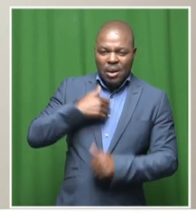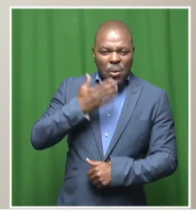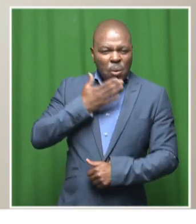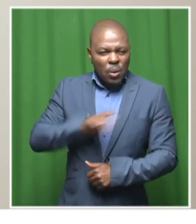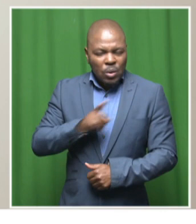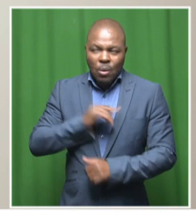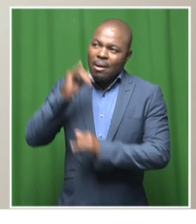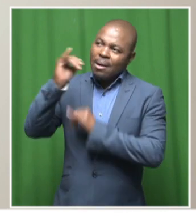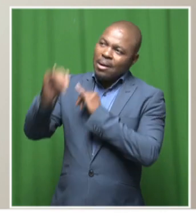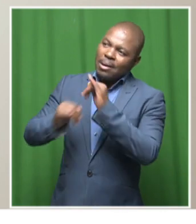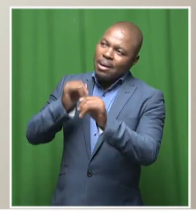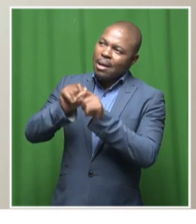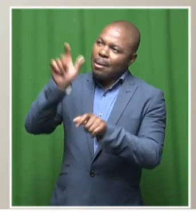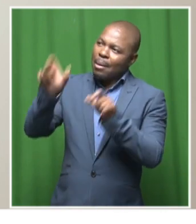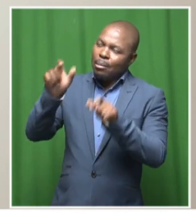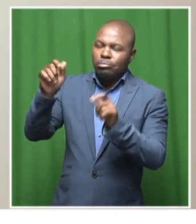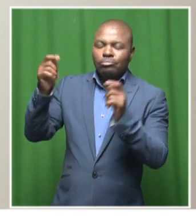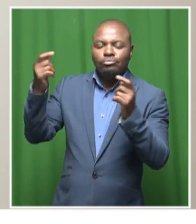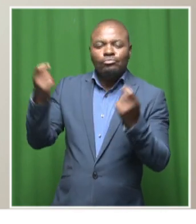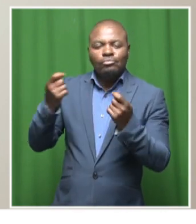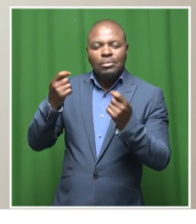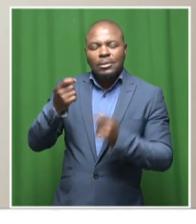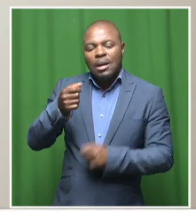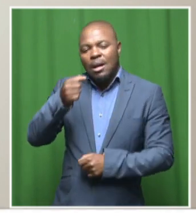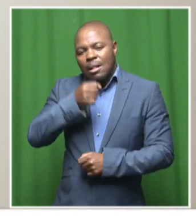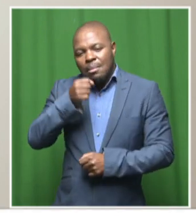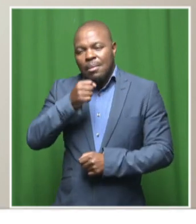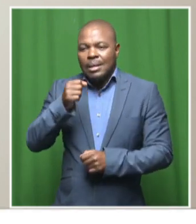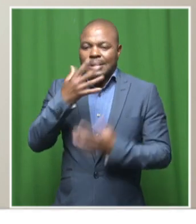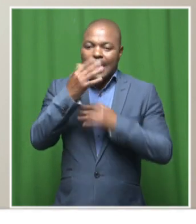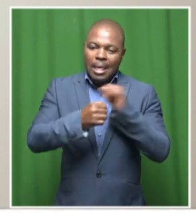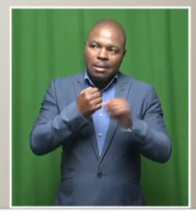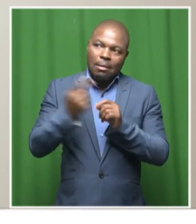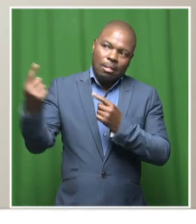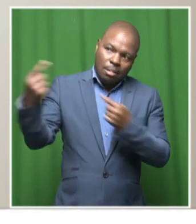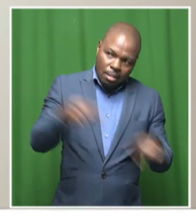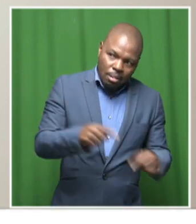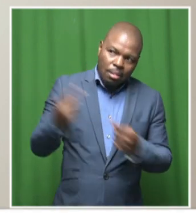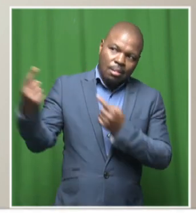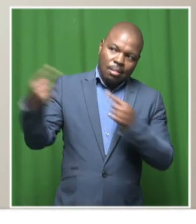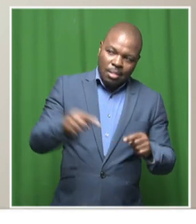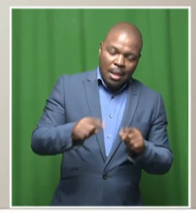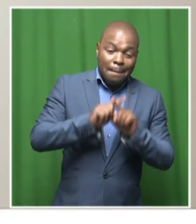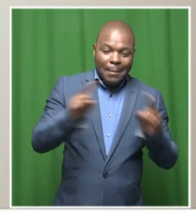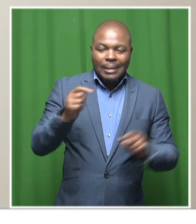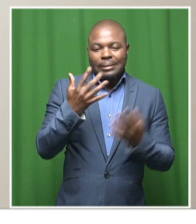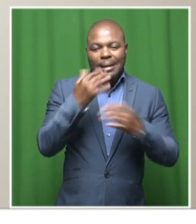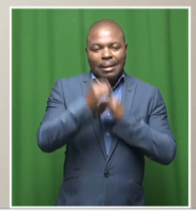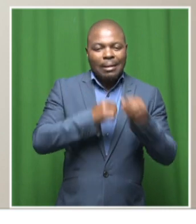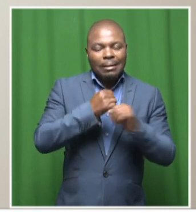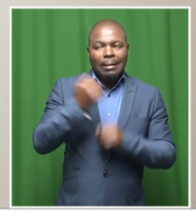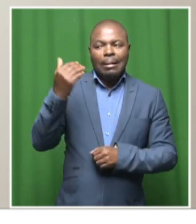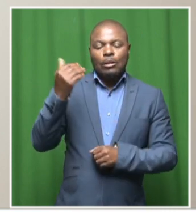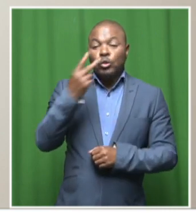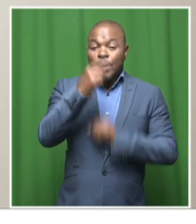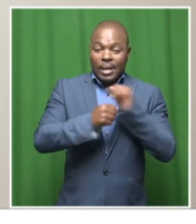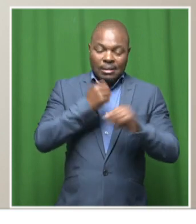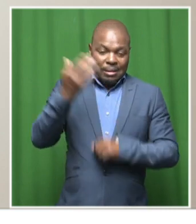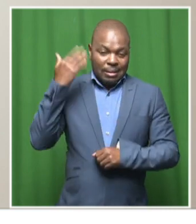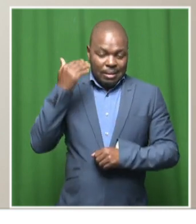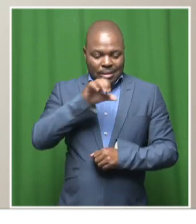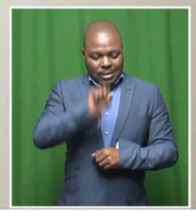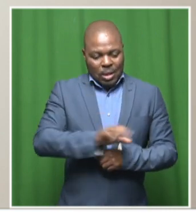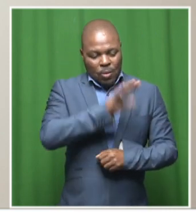bring international artists to the event every 10 years. But because of the past 2 years and our South African artists haven't